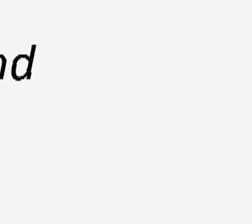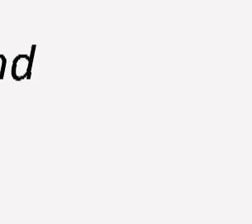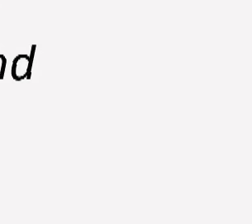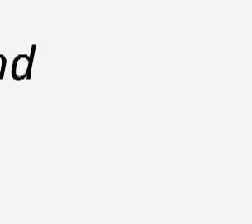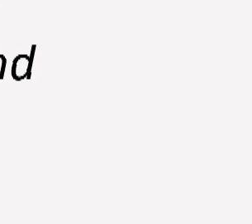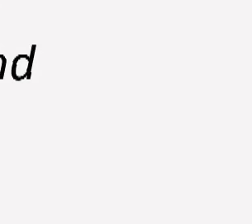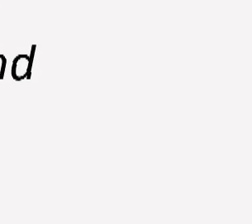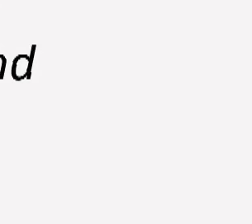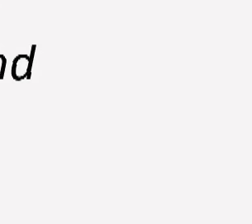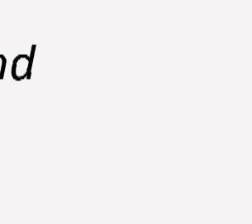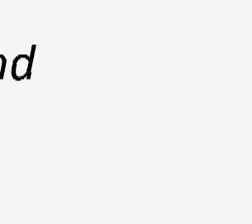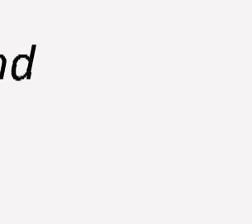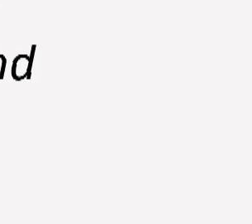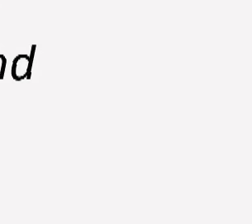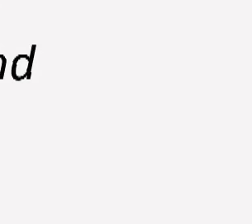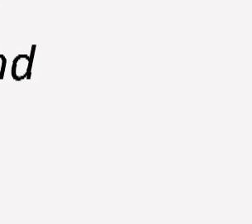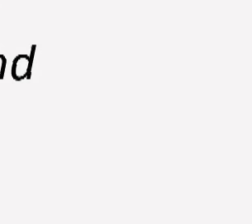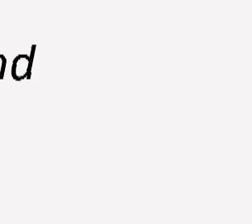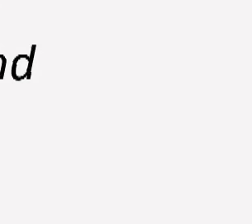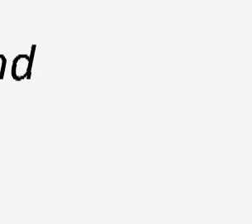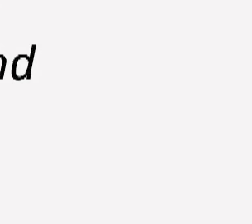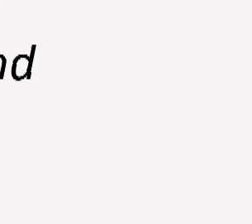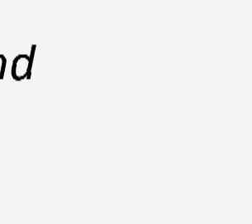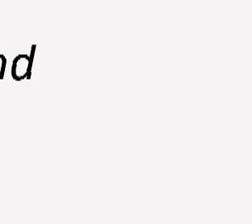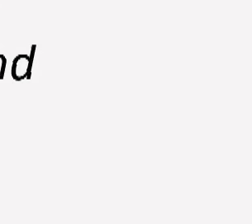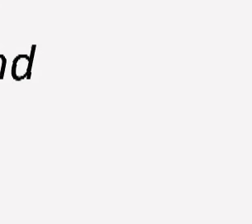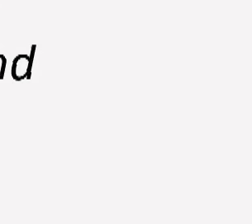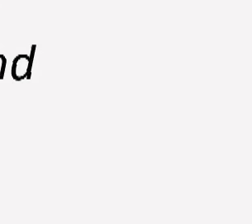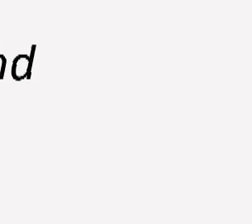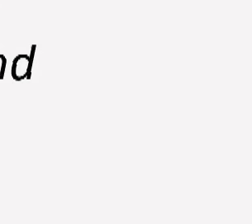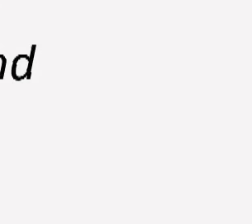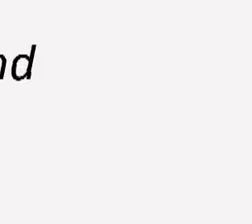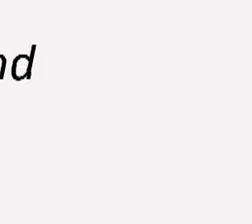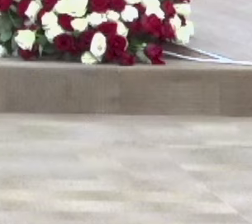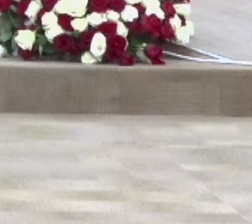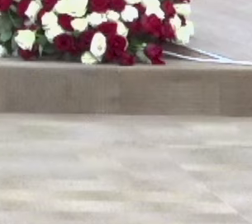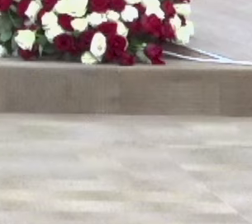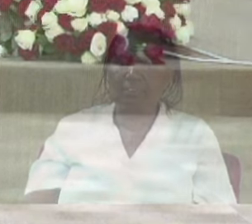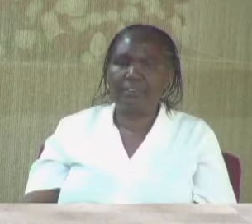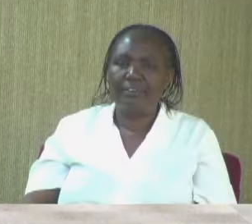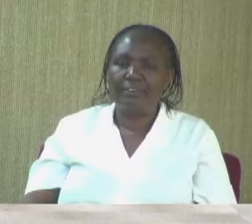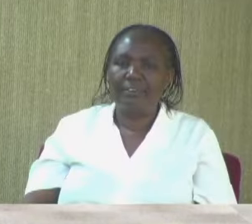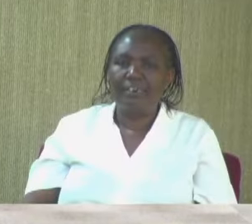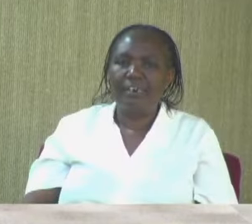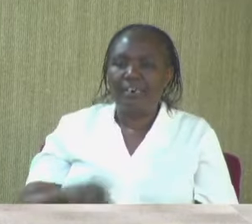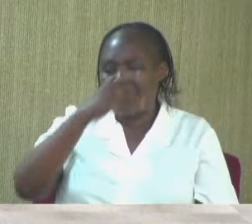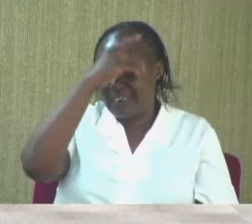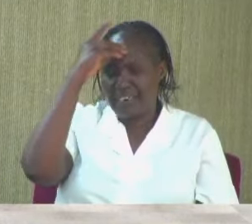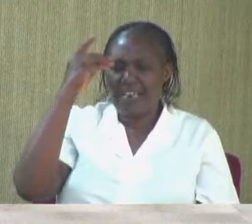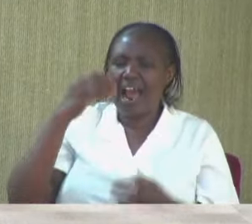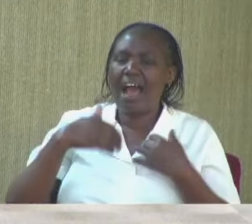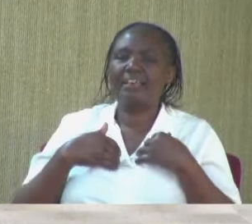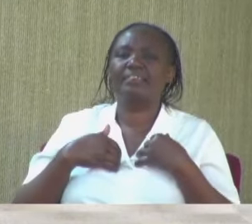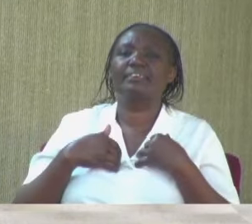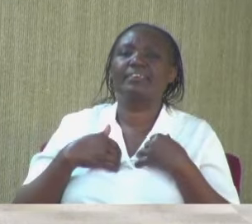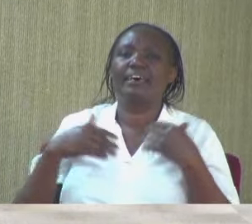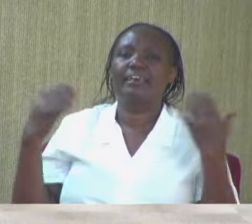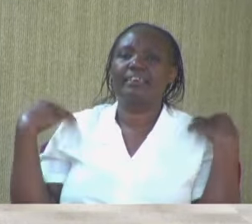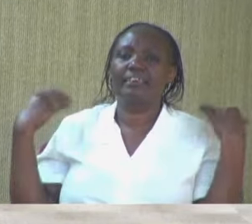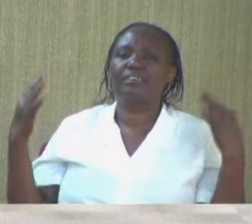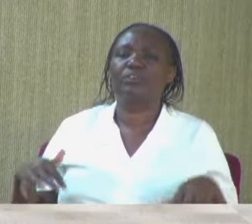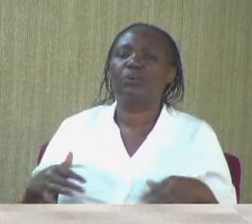an attending angel to help him understand and interpret the things that he's seeing in vision? Are you with me?